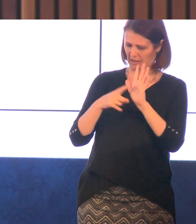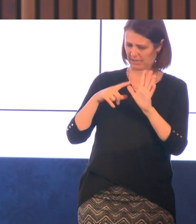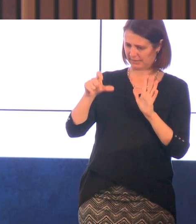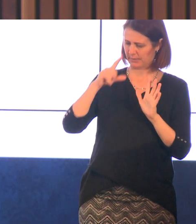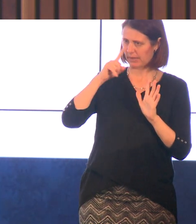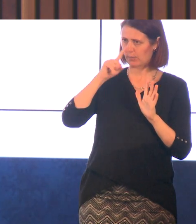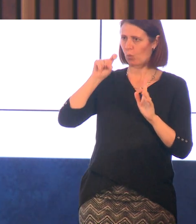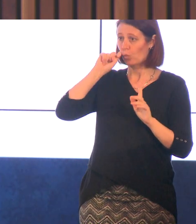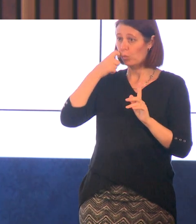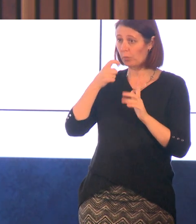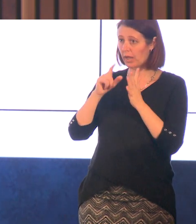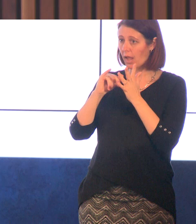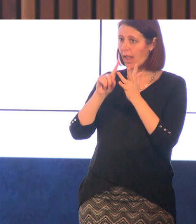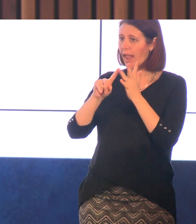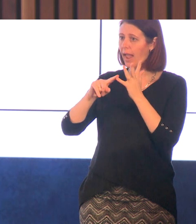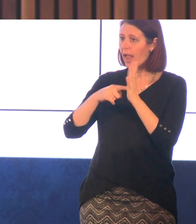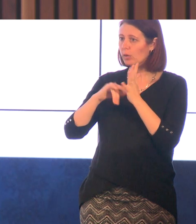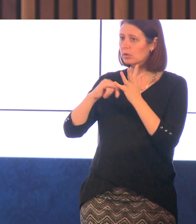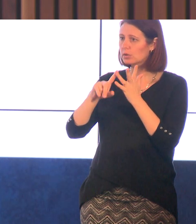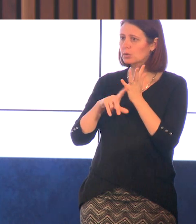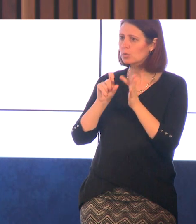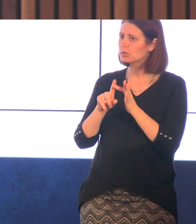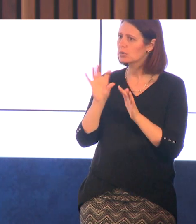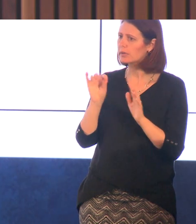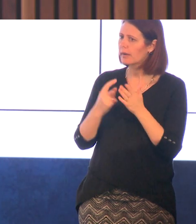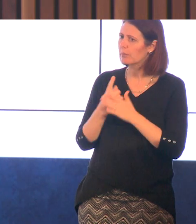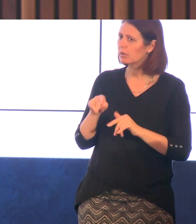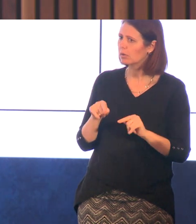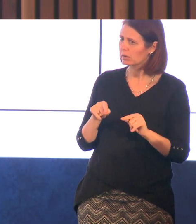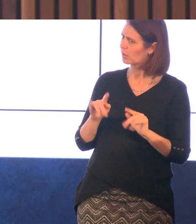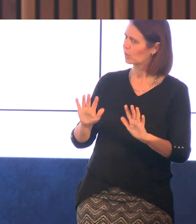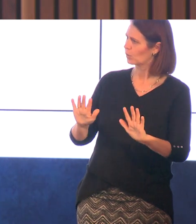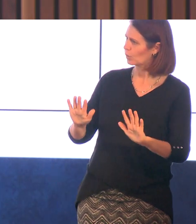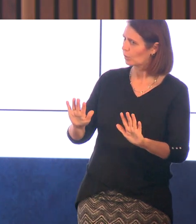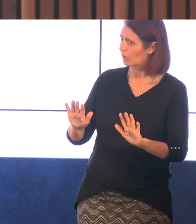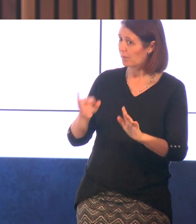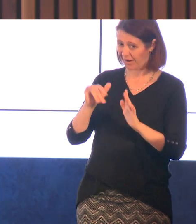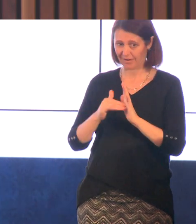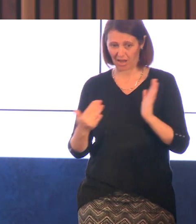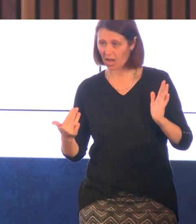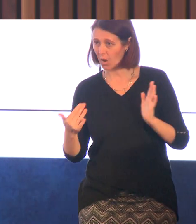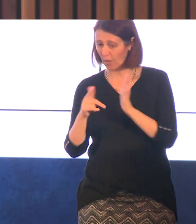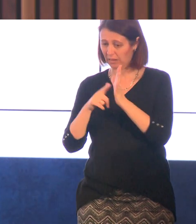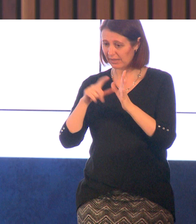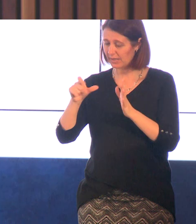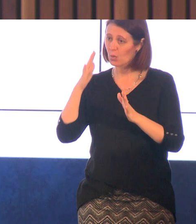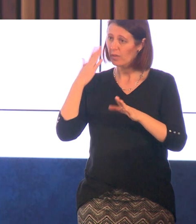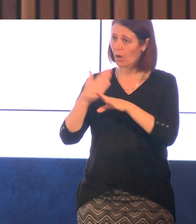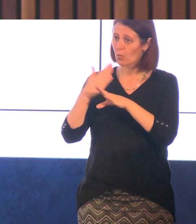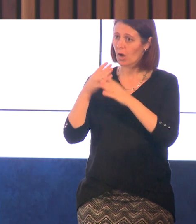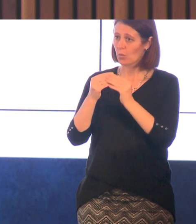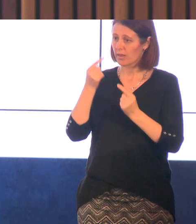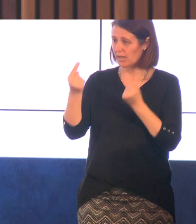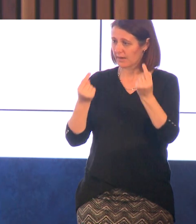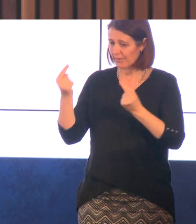be outsourced. As a result, we're in a situation today where local area coordinators, when they work with